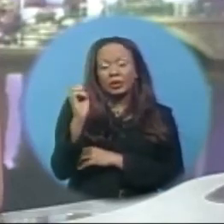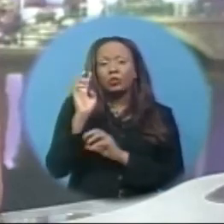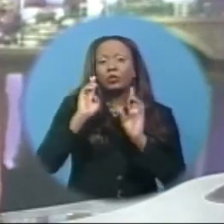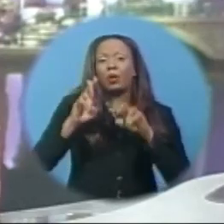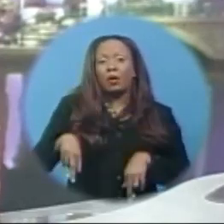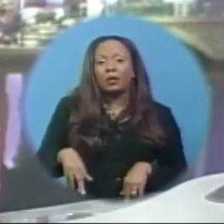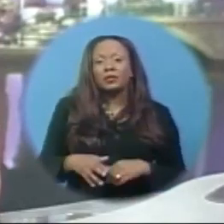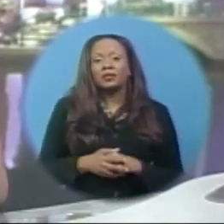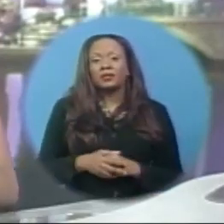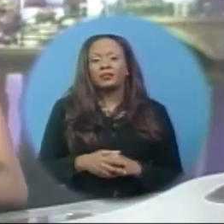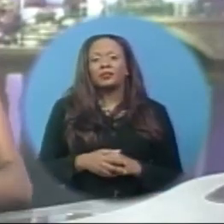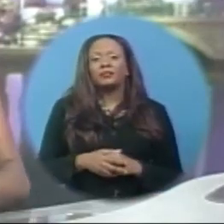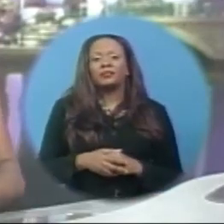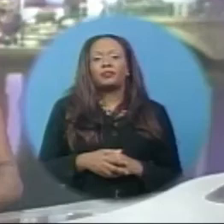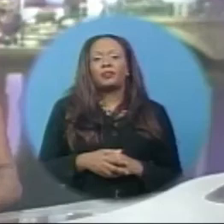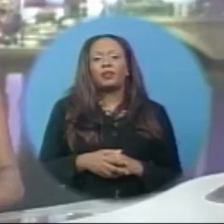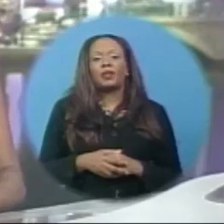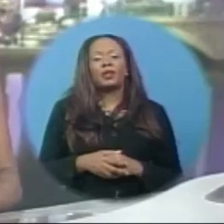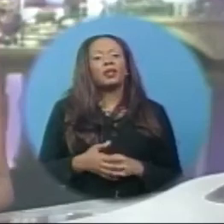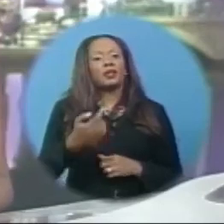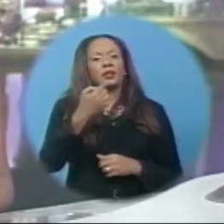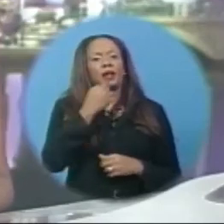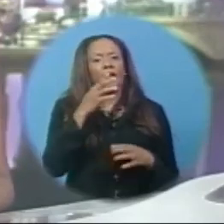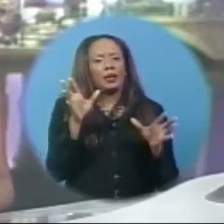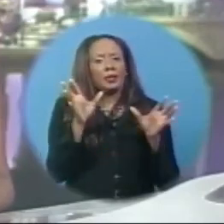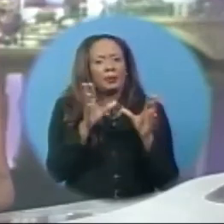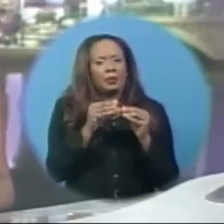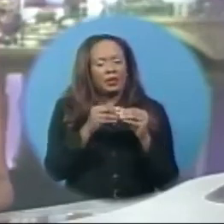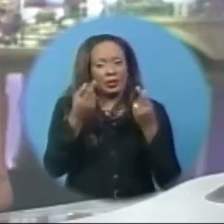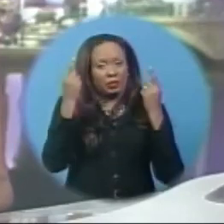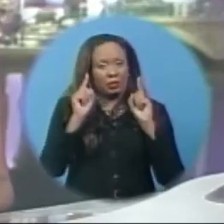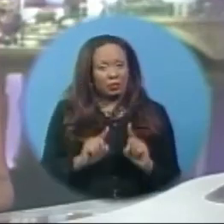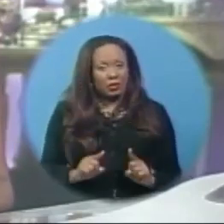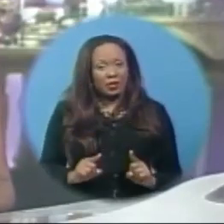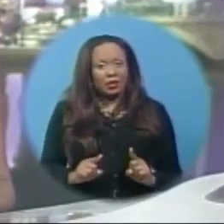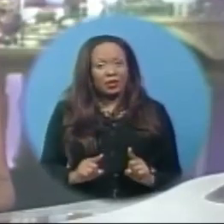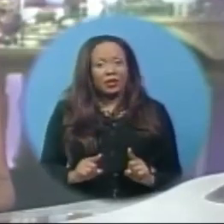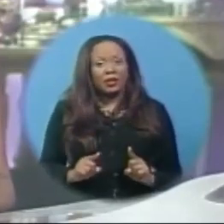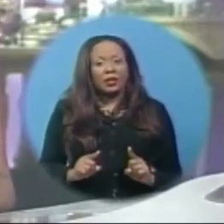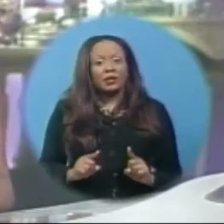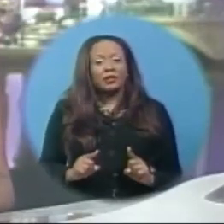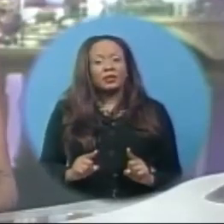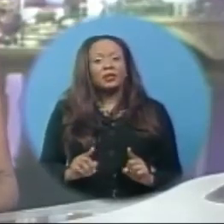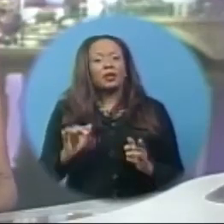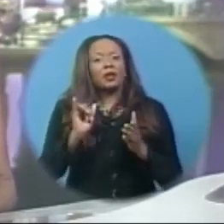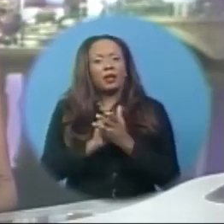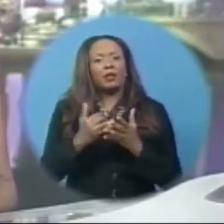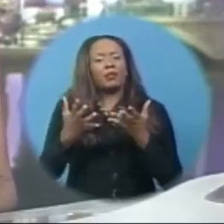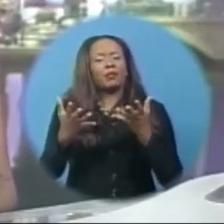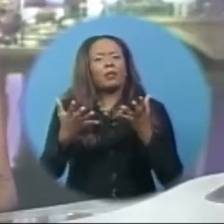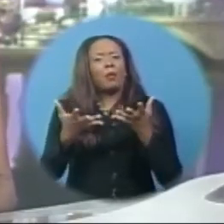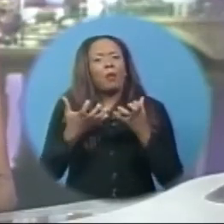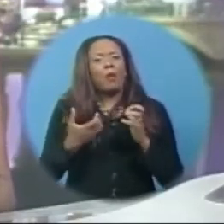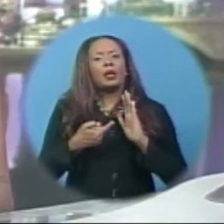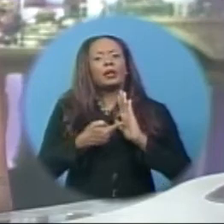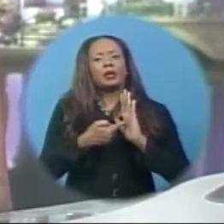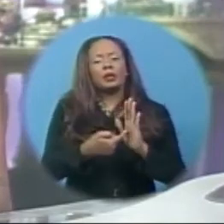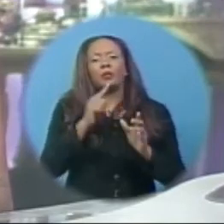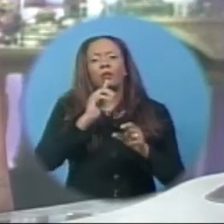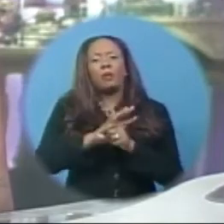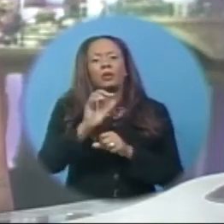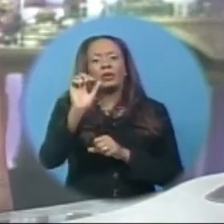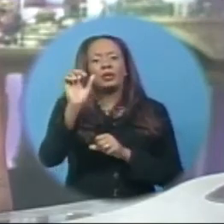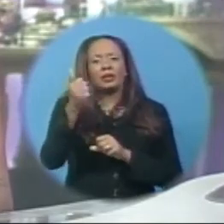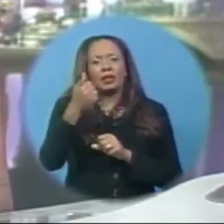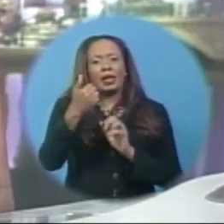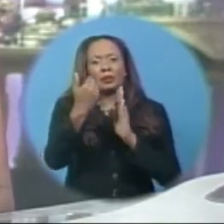the Eastern Caribbean States noted that the meeting had agreed to the Fort-de-France Declaration outlining 10 commitments to foster